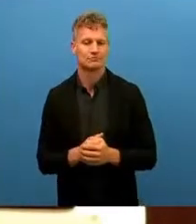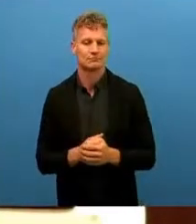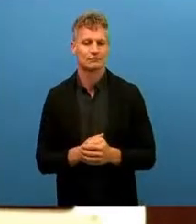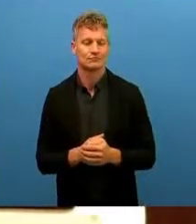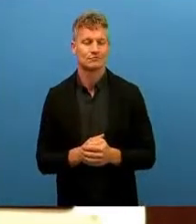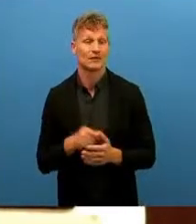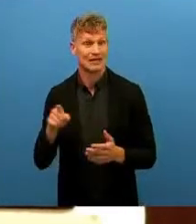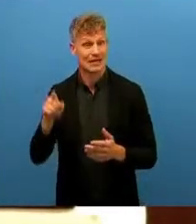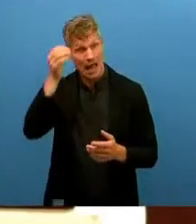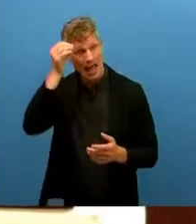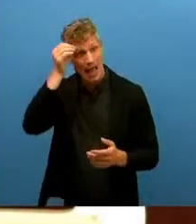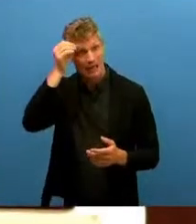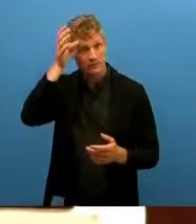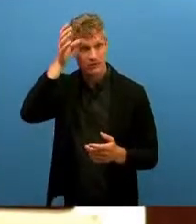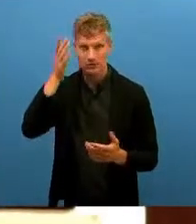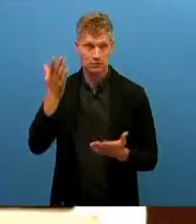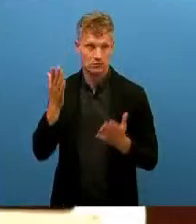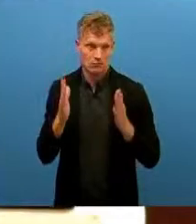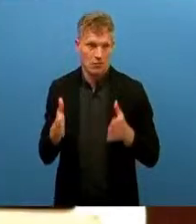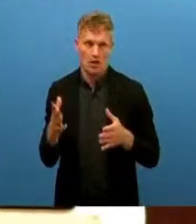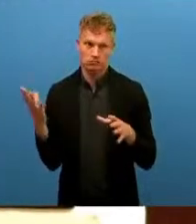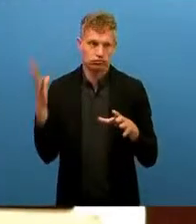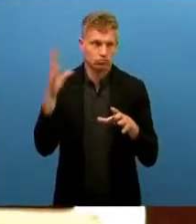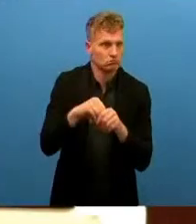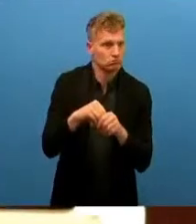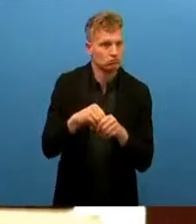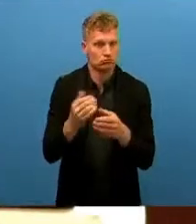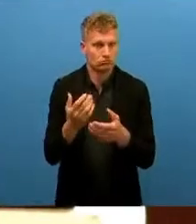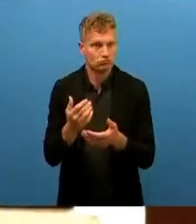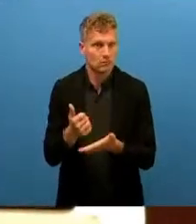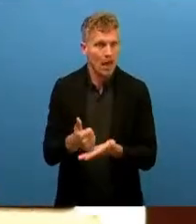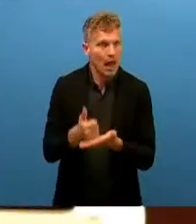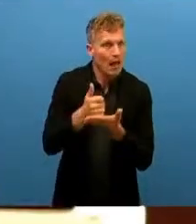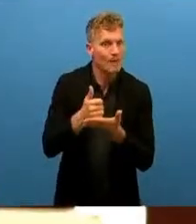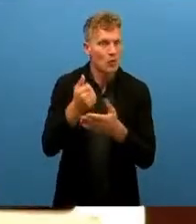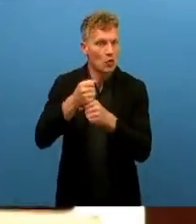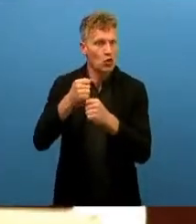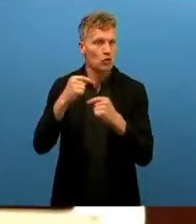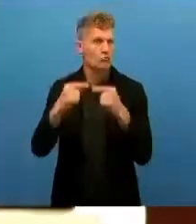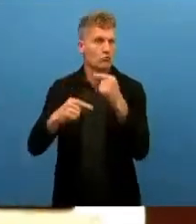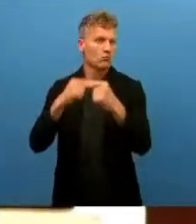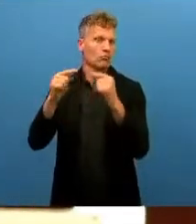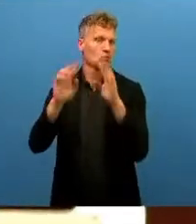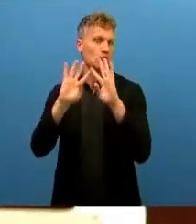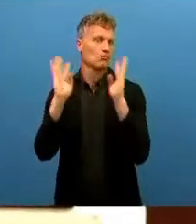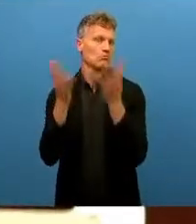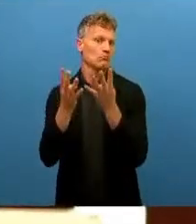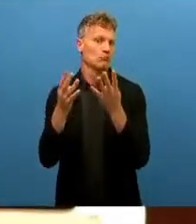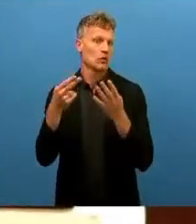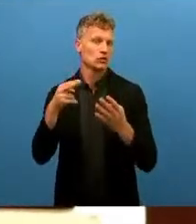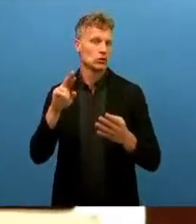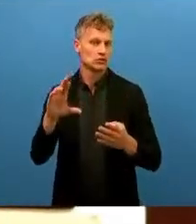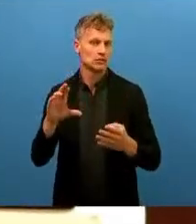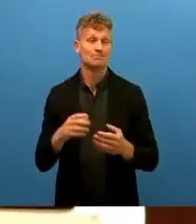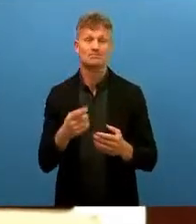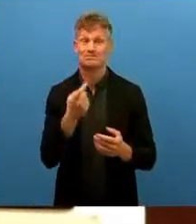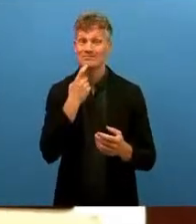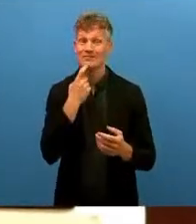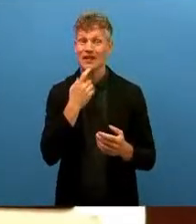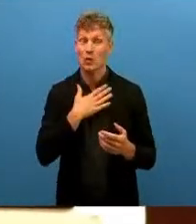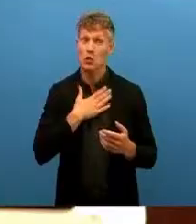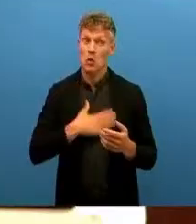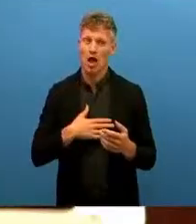to support the work of the Human Rights Council. Finland remains strongly committed to finding sustainable solutions to all remaining